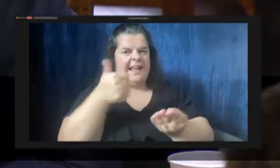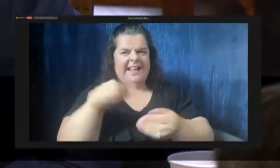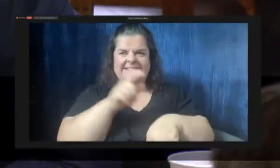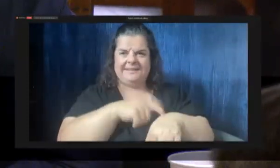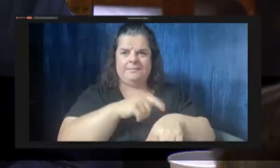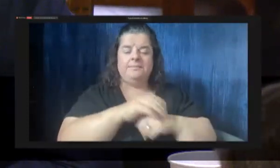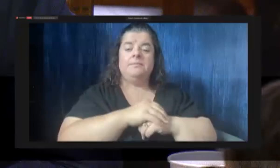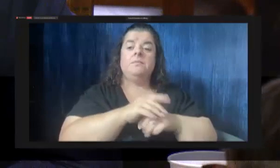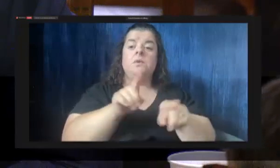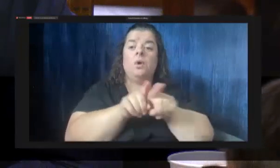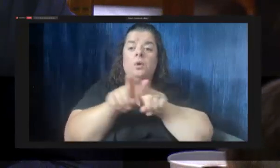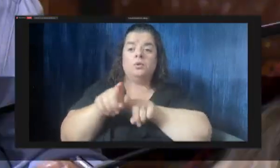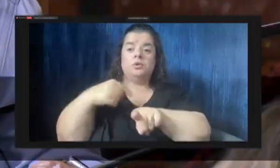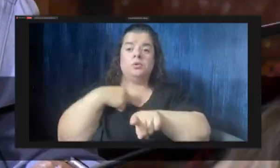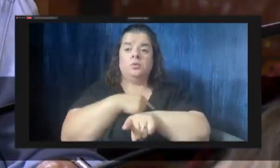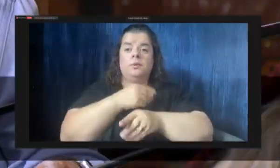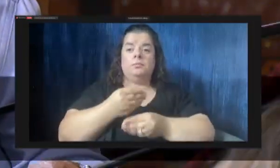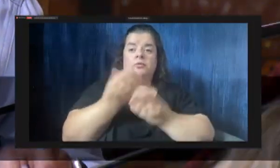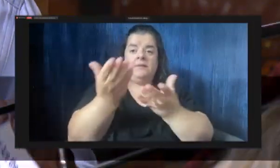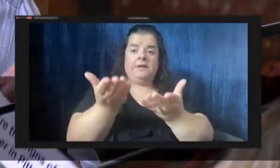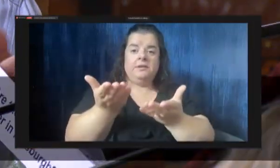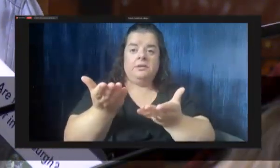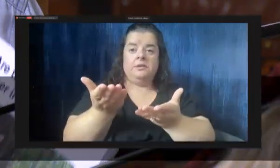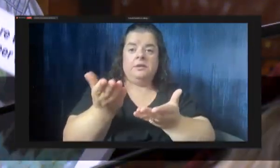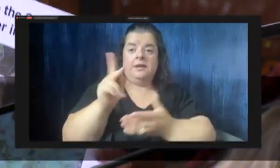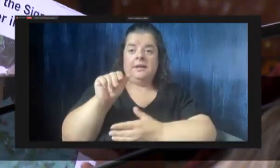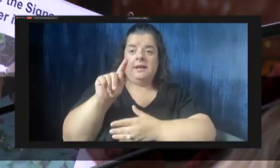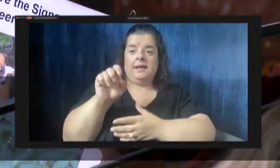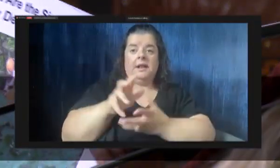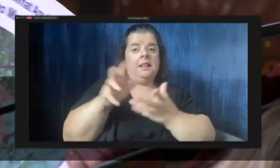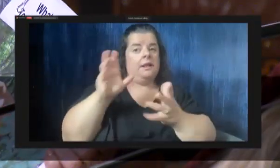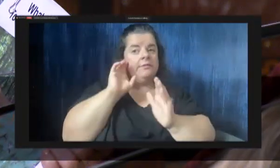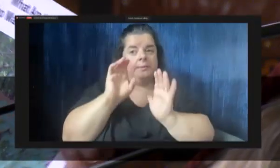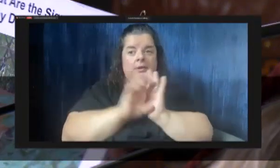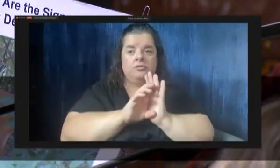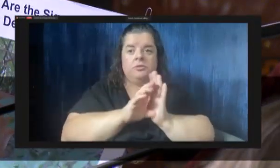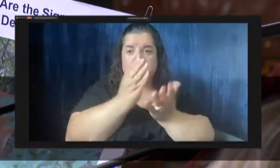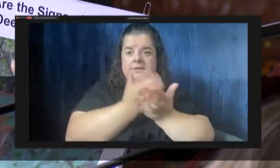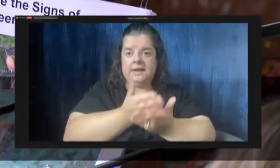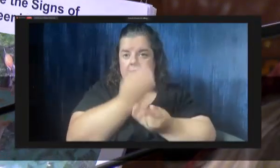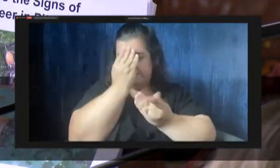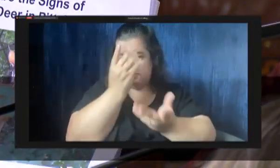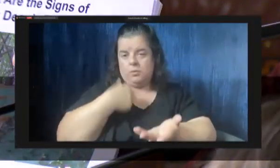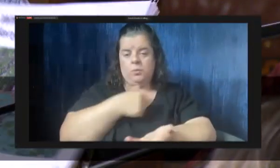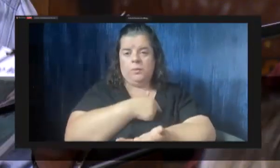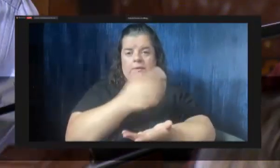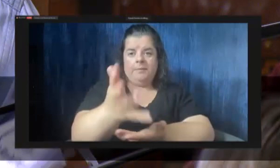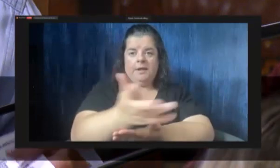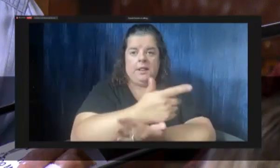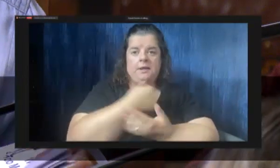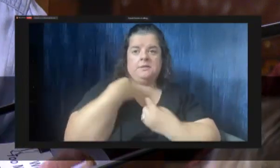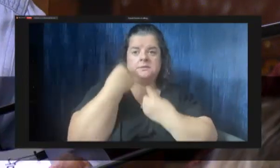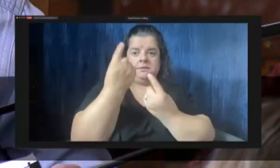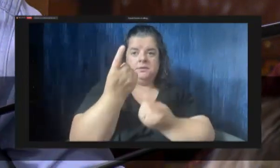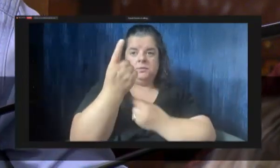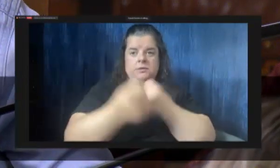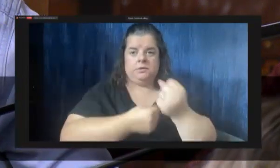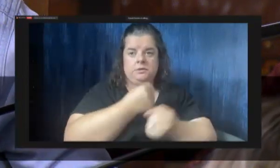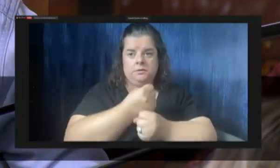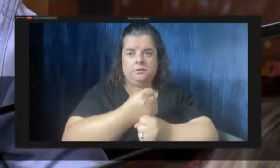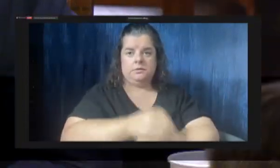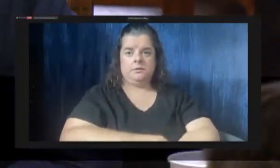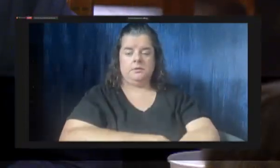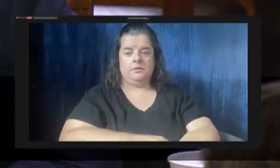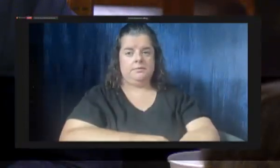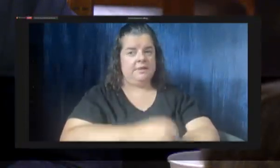also provided you, Kate, put together a lot of our pictures and our data that we've been collecting over the last year. I haven't